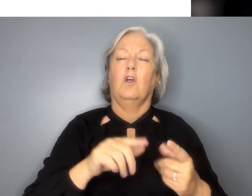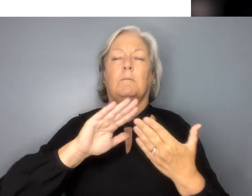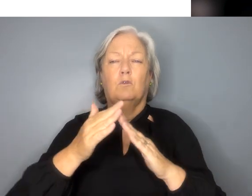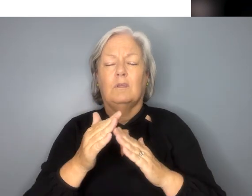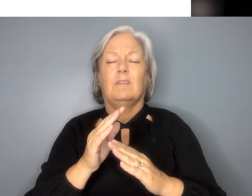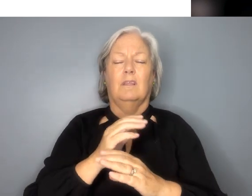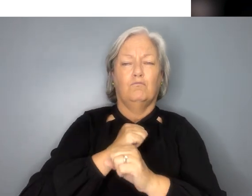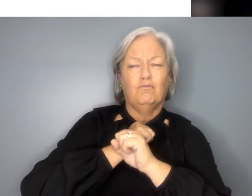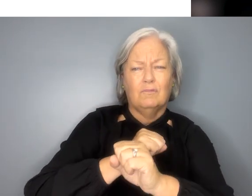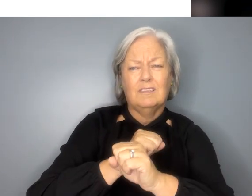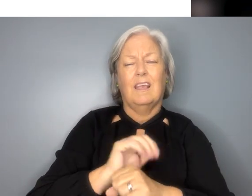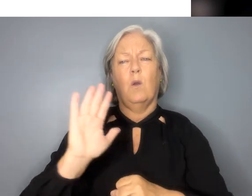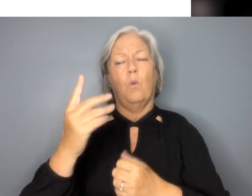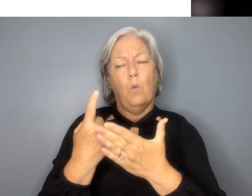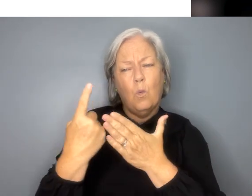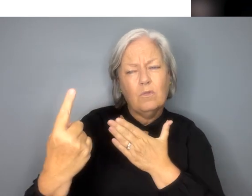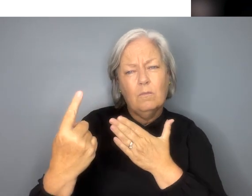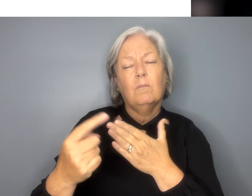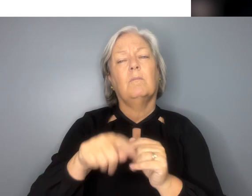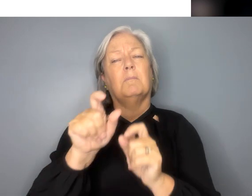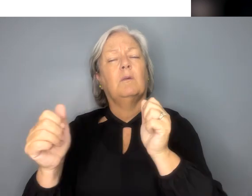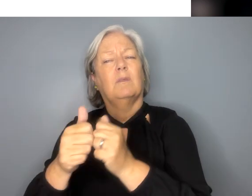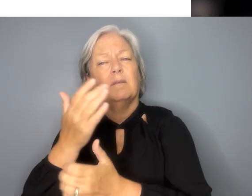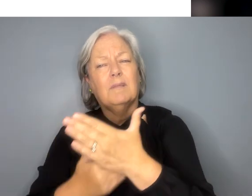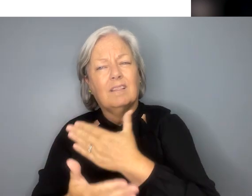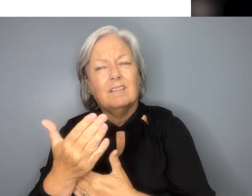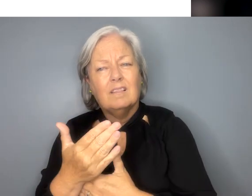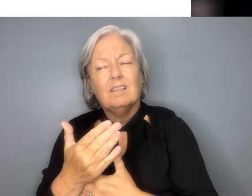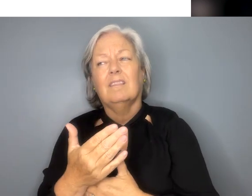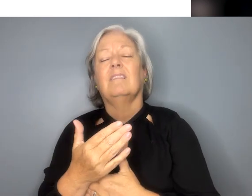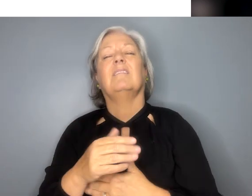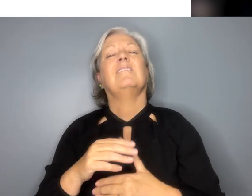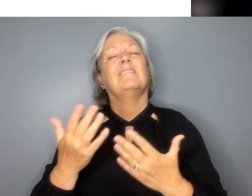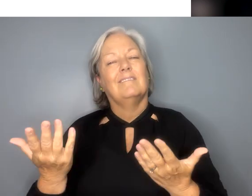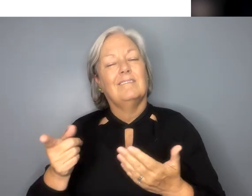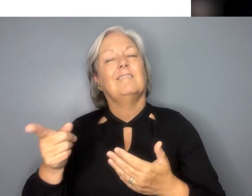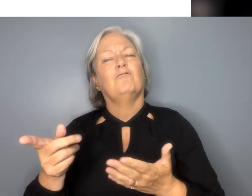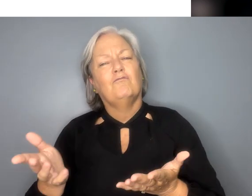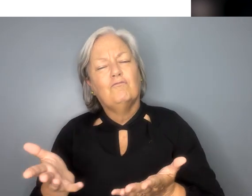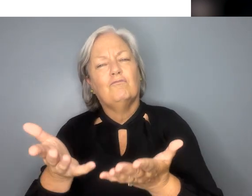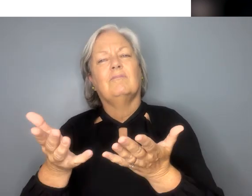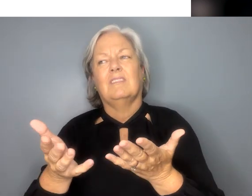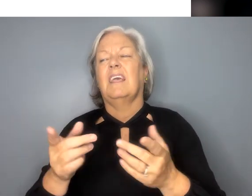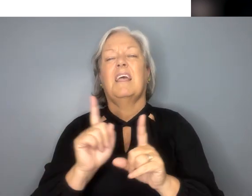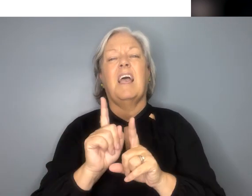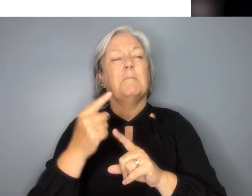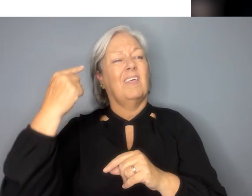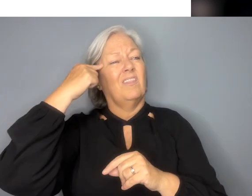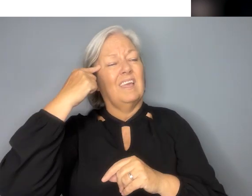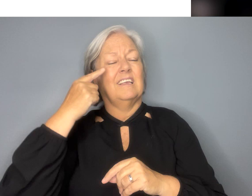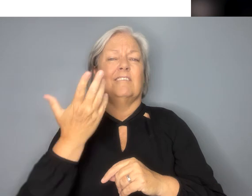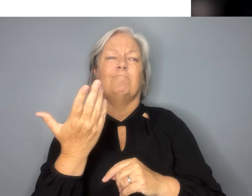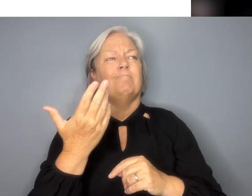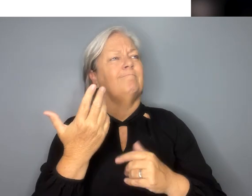LGBTQI plus communities to protect the autonomy and agency of people with disability from societal interference that promotes a hetero-normative,